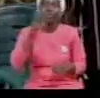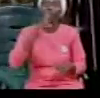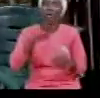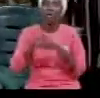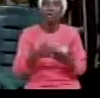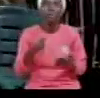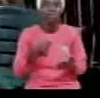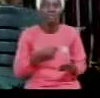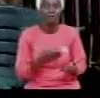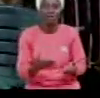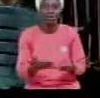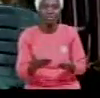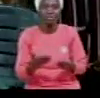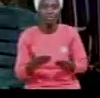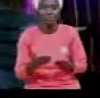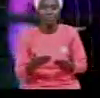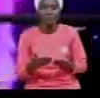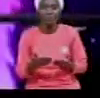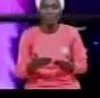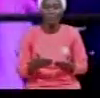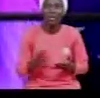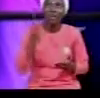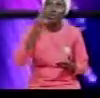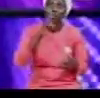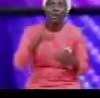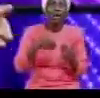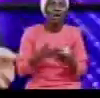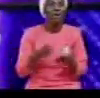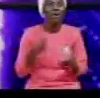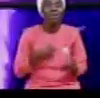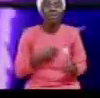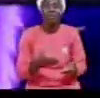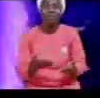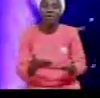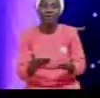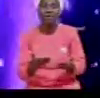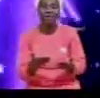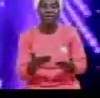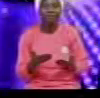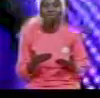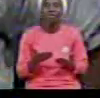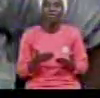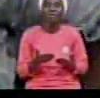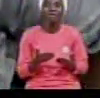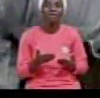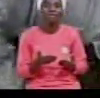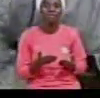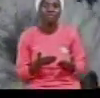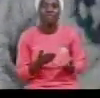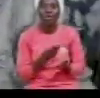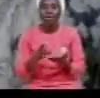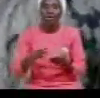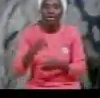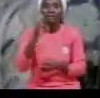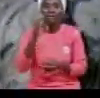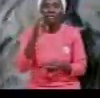we want, you're all we want, sing, Holy Spirit, Holy